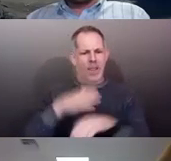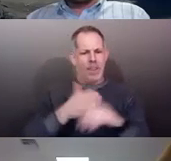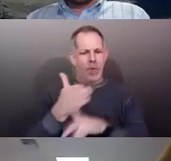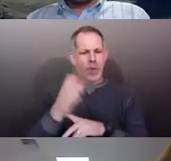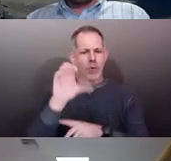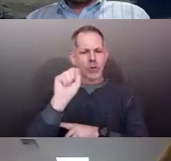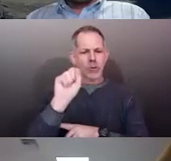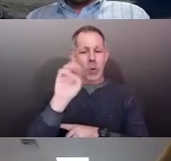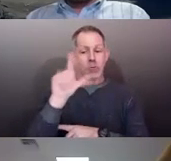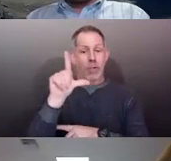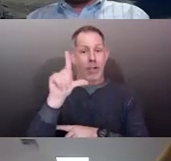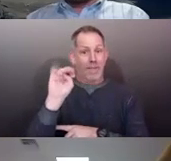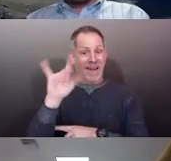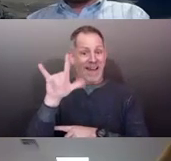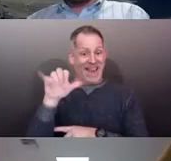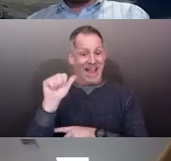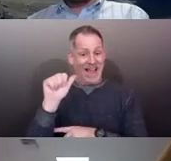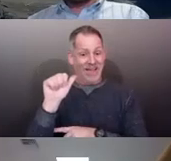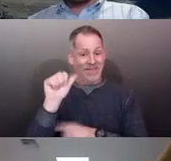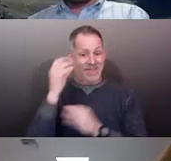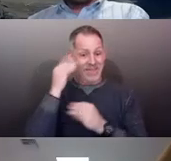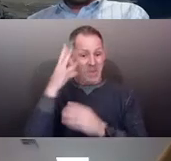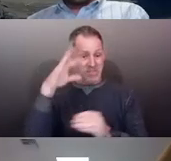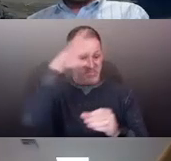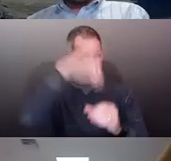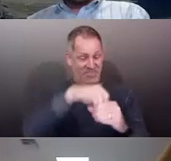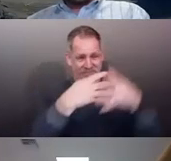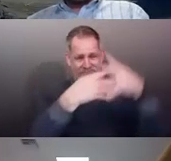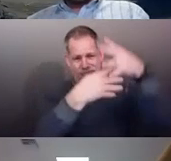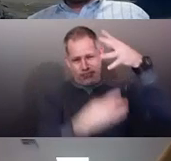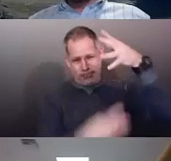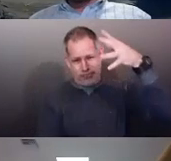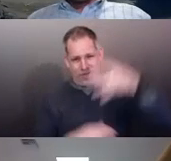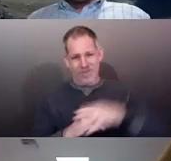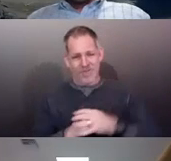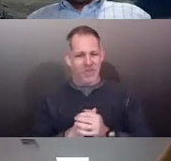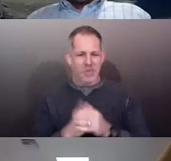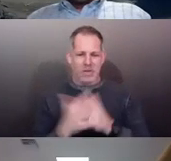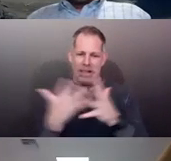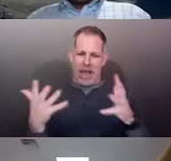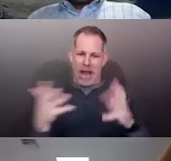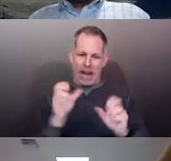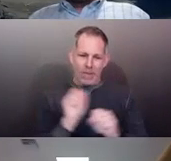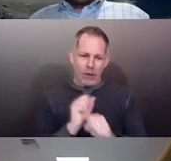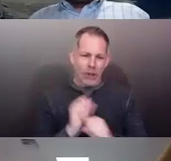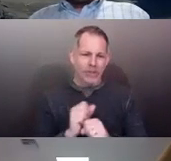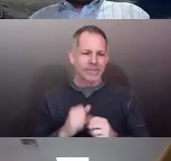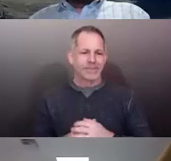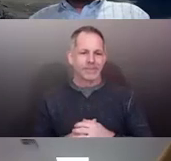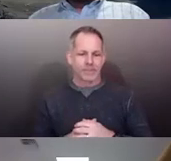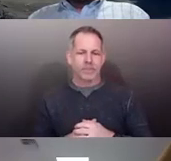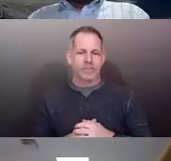make sure that we're getting information out to the community and to our other partners. Next